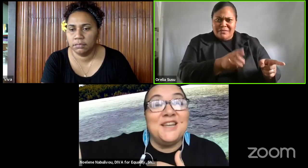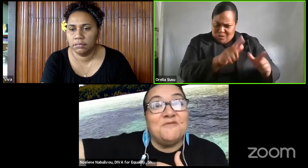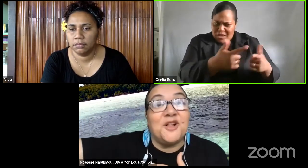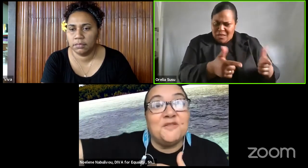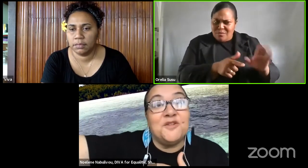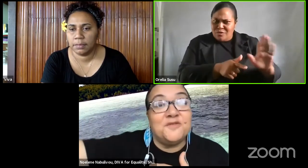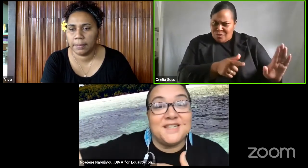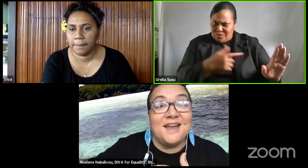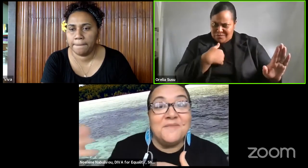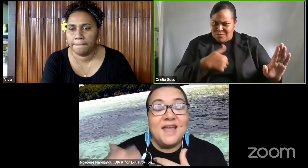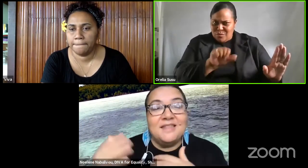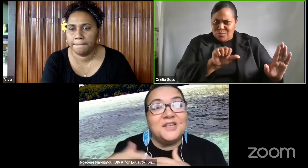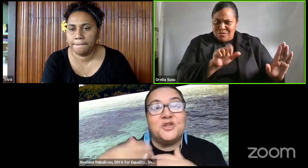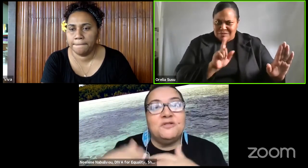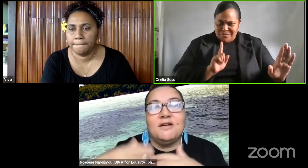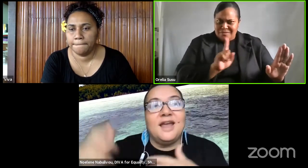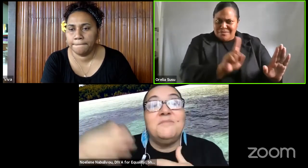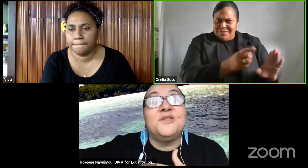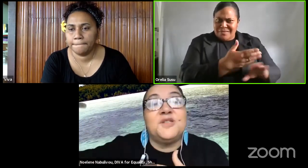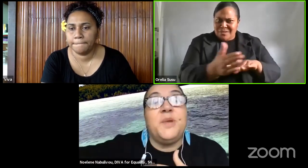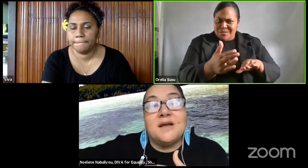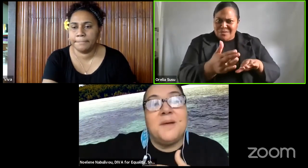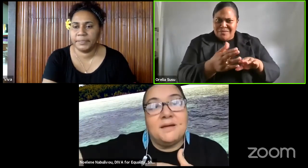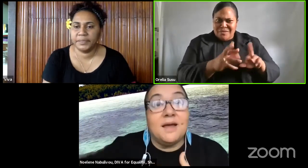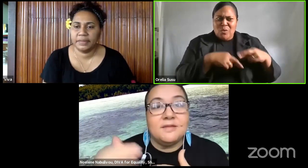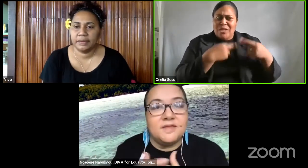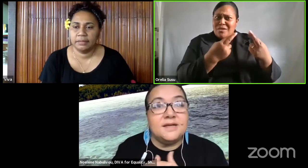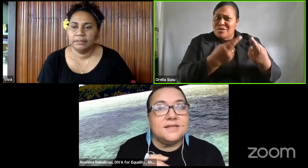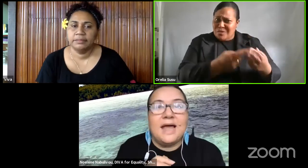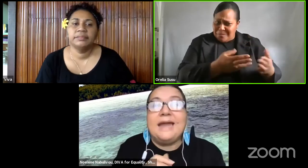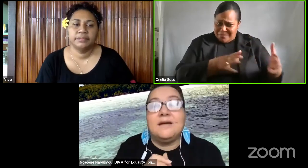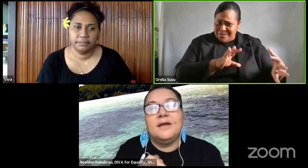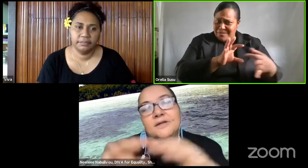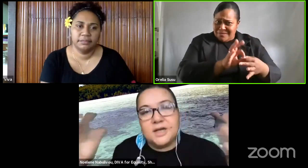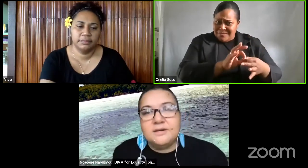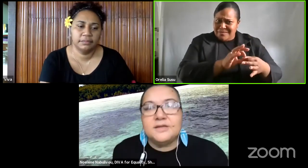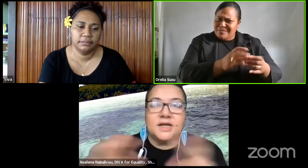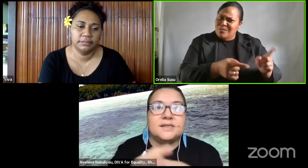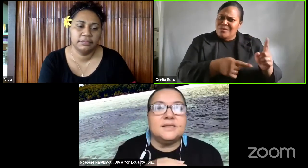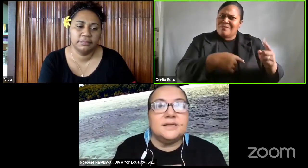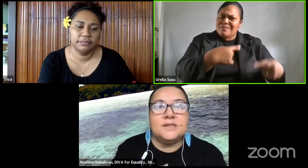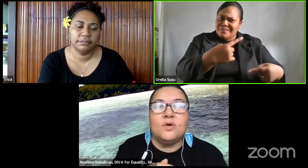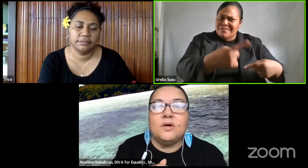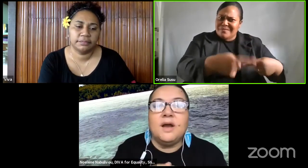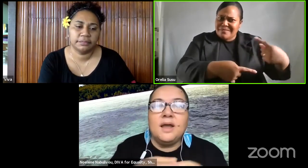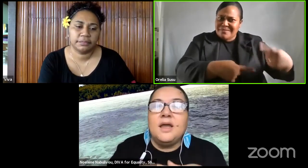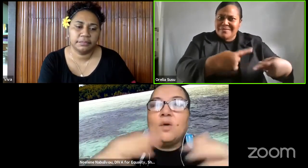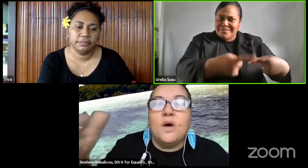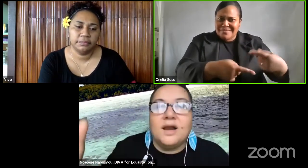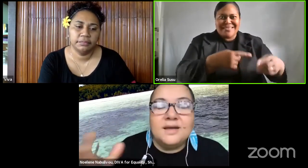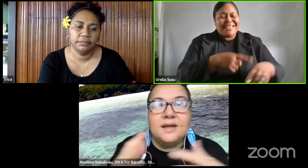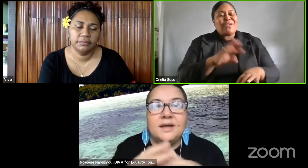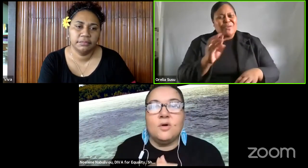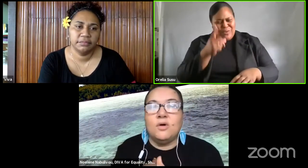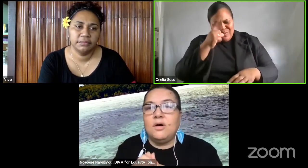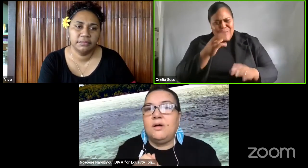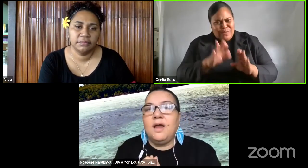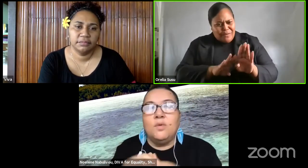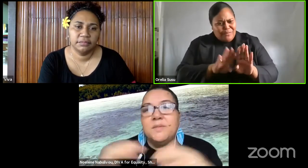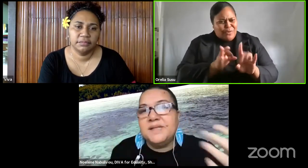doesn't evolve over time and that you're not able to speak about other things like gender justice or equality